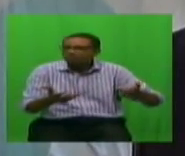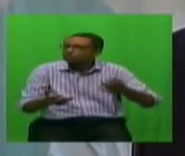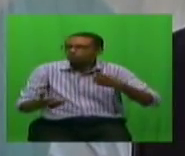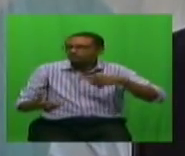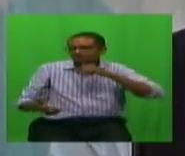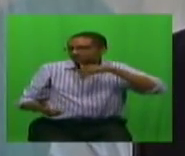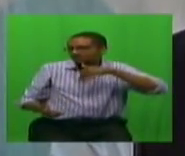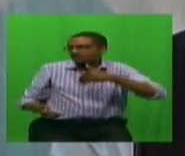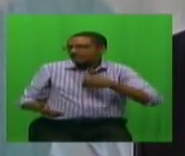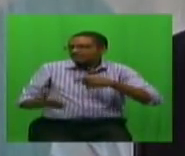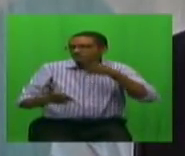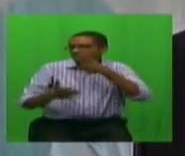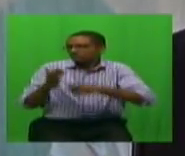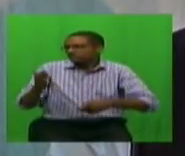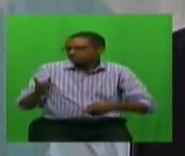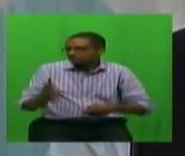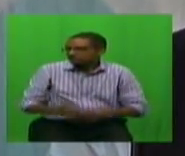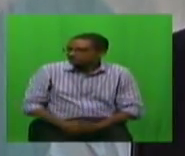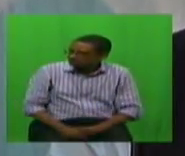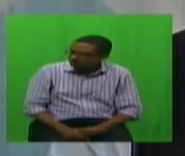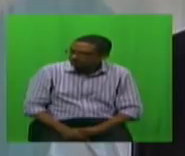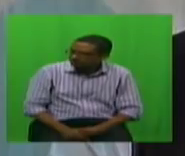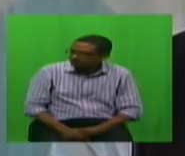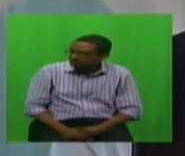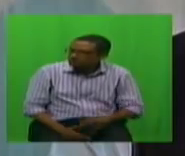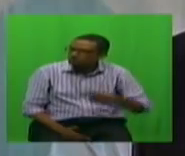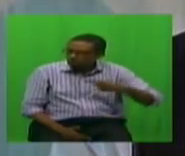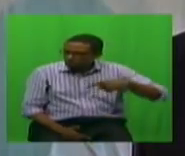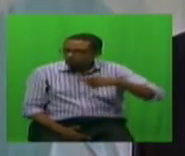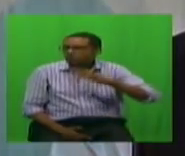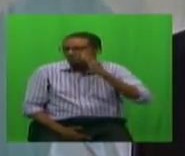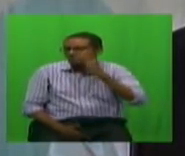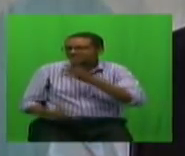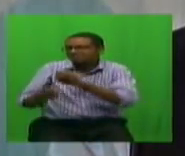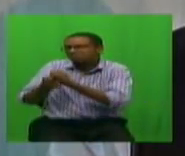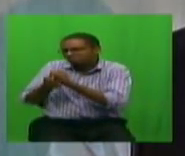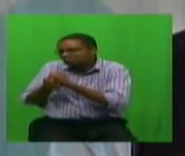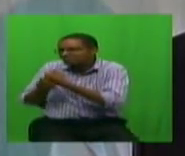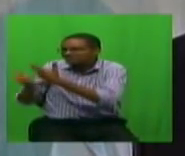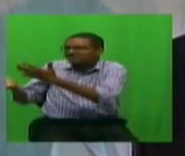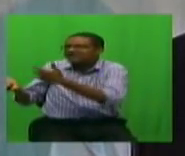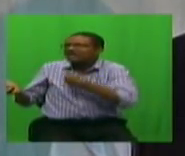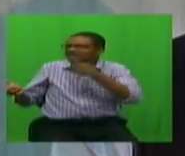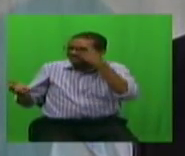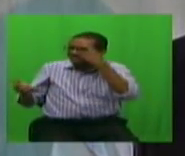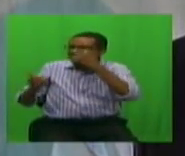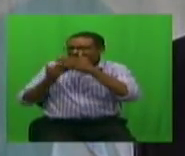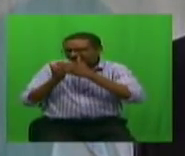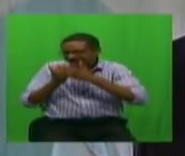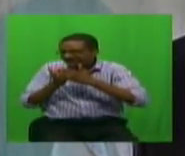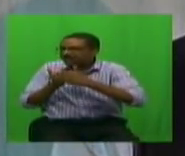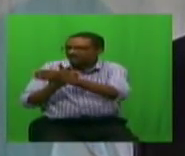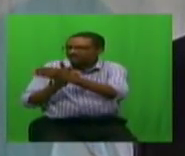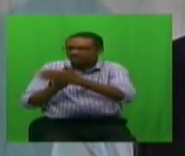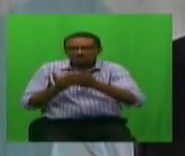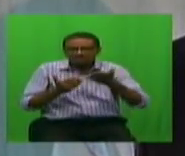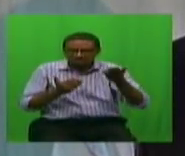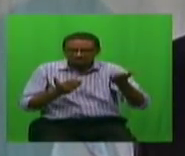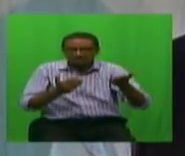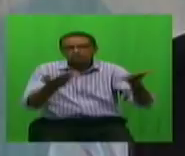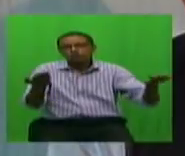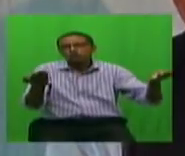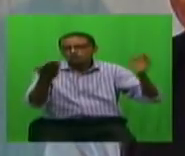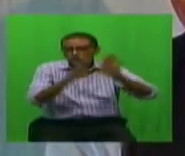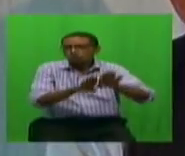tally that's going to be taking place, and we will be able to provide that, I think, sometime after the incident has been closed off. But really at this